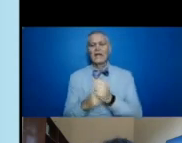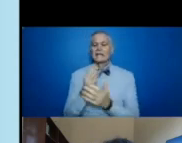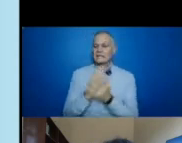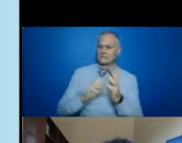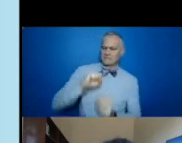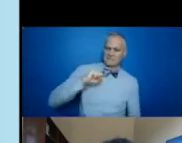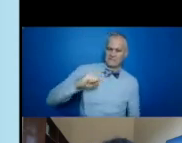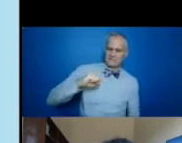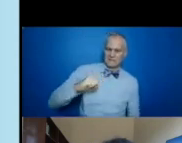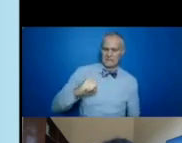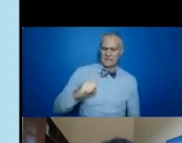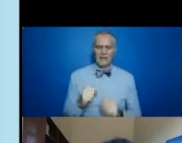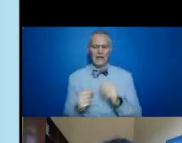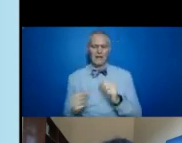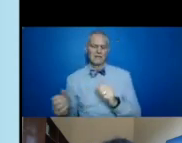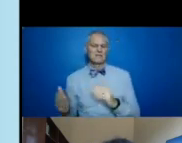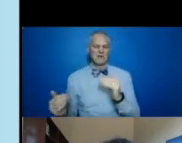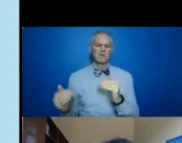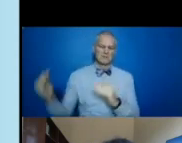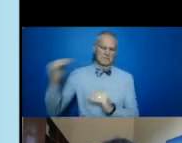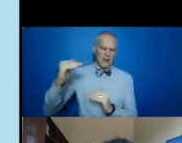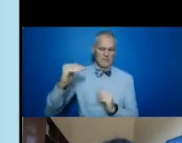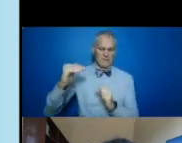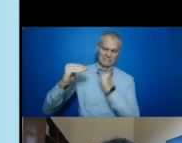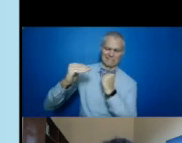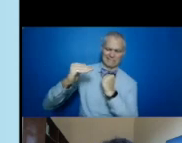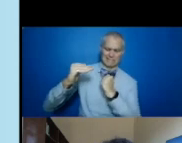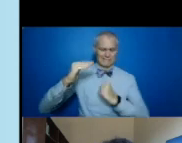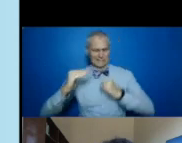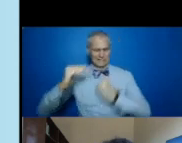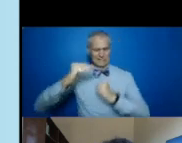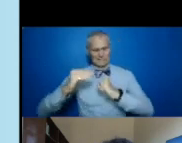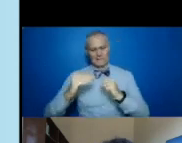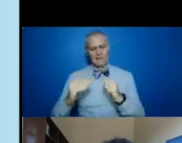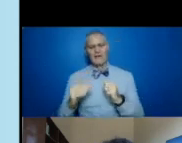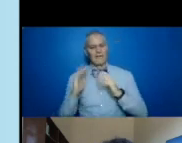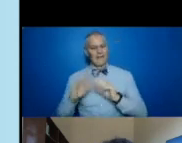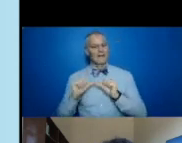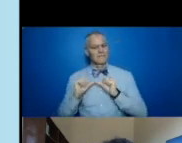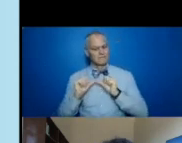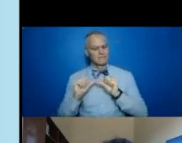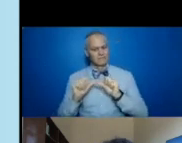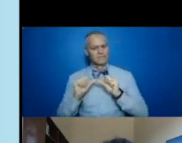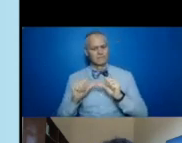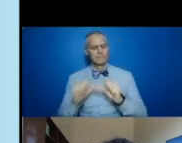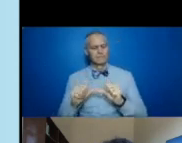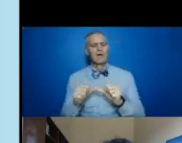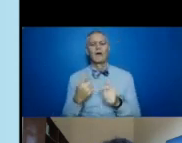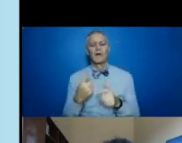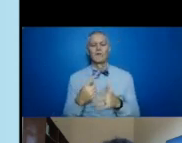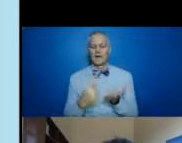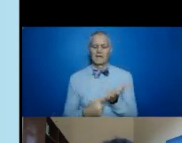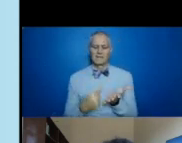are dominant narratives and resistance. And overall, that's what's producing the continuation of what we would talk about today